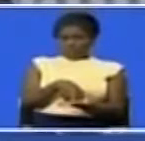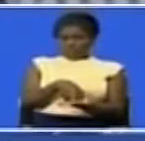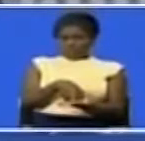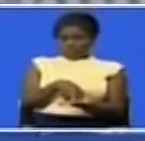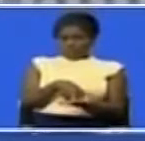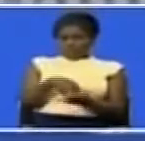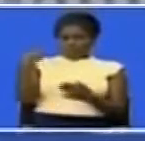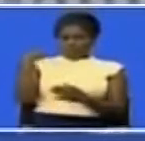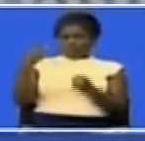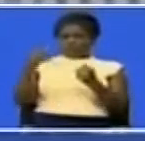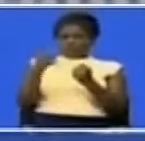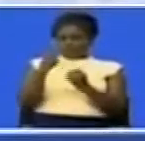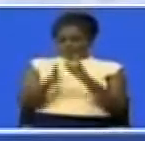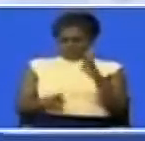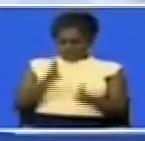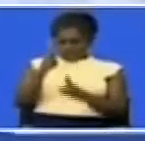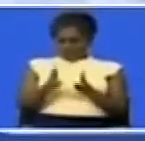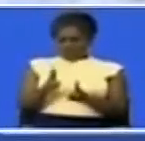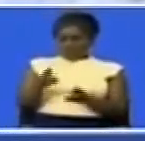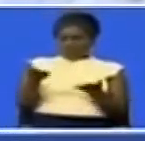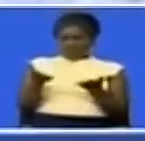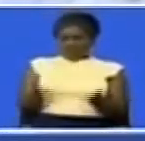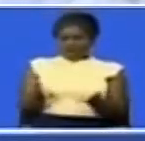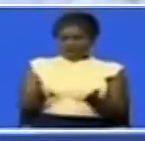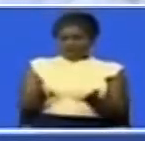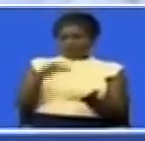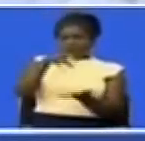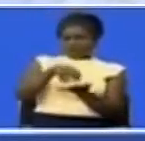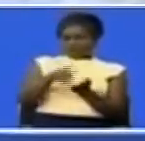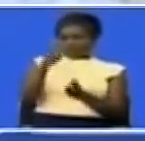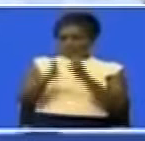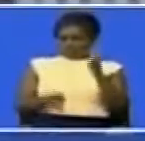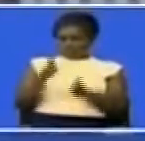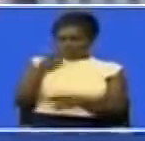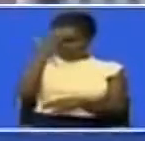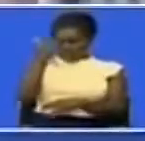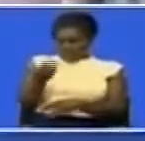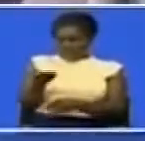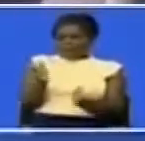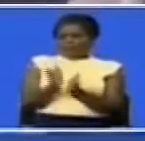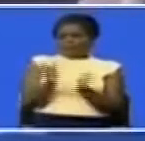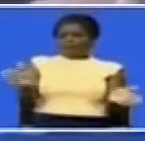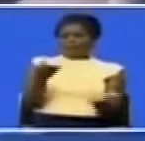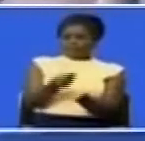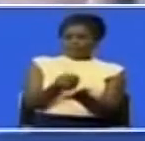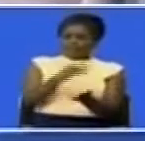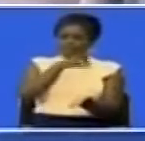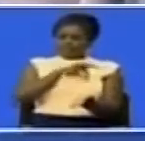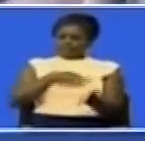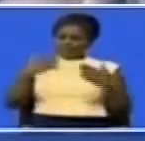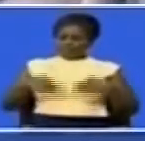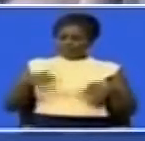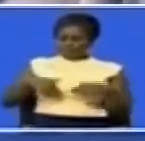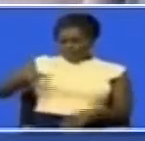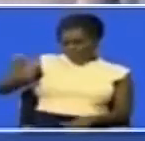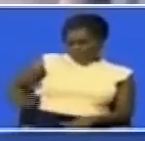number 44. And this is the reason why we are ranked number 44, because the public funds which are supposed to help people have been going in